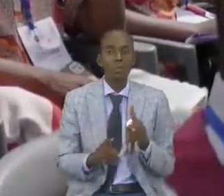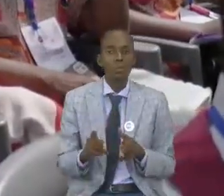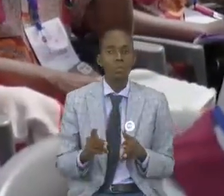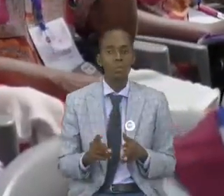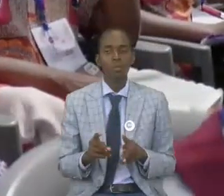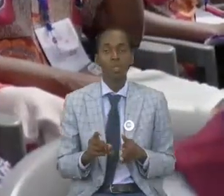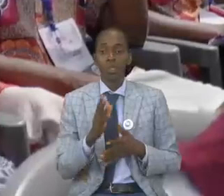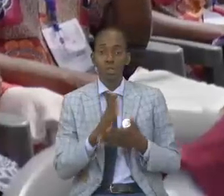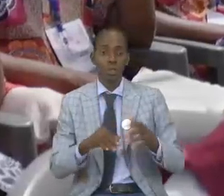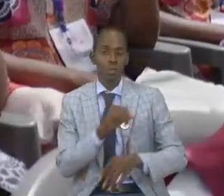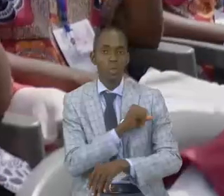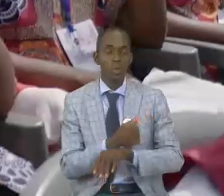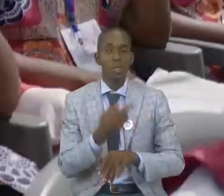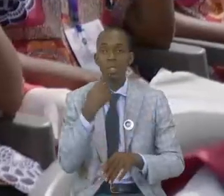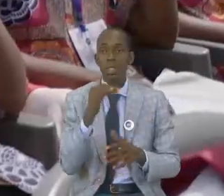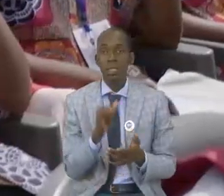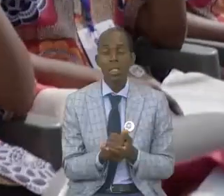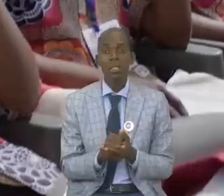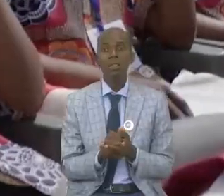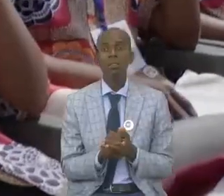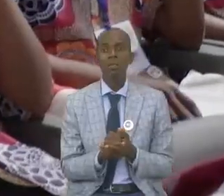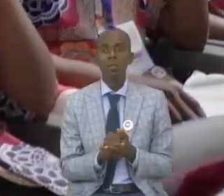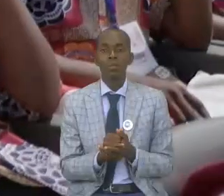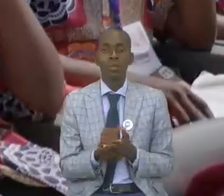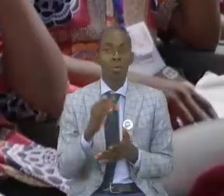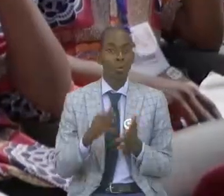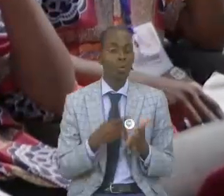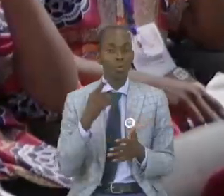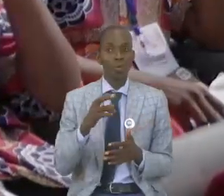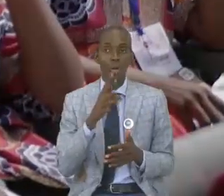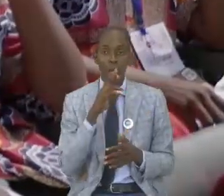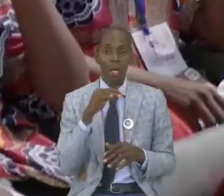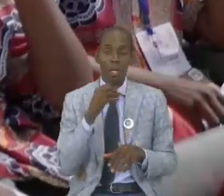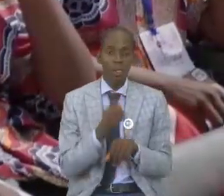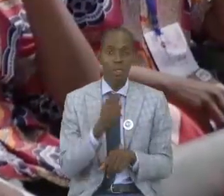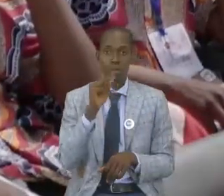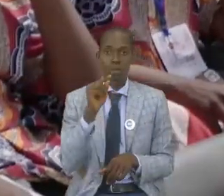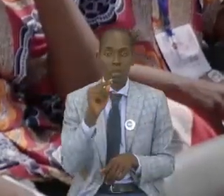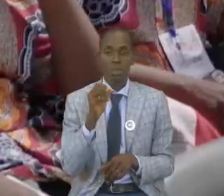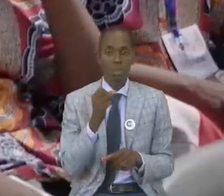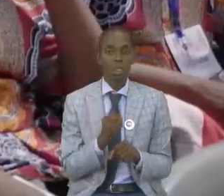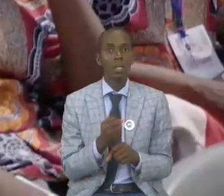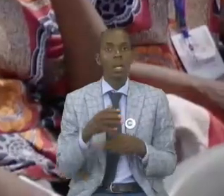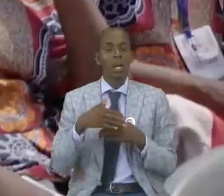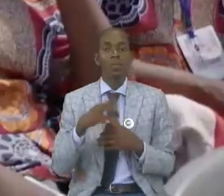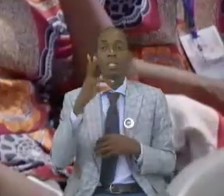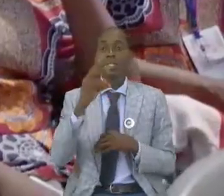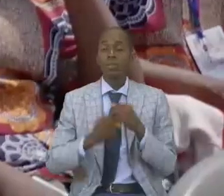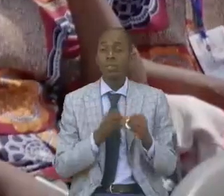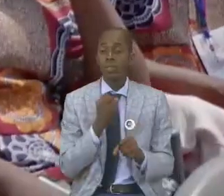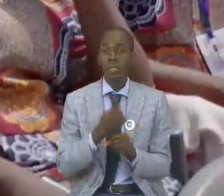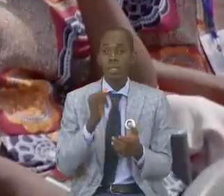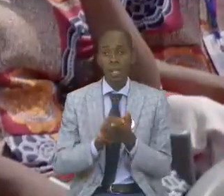some authorities have said he got there at the age of 20. And at the age of 20, after 70 years, the man is